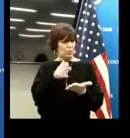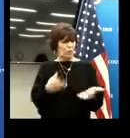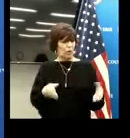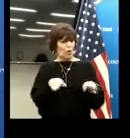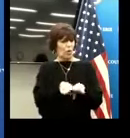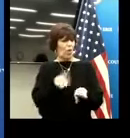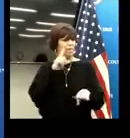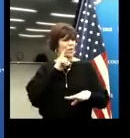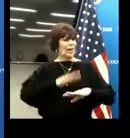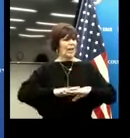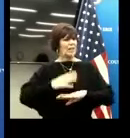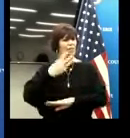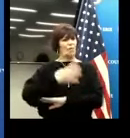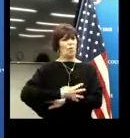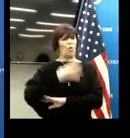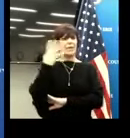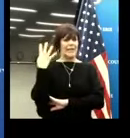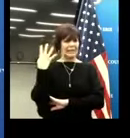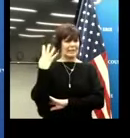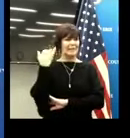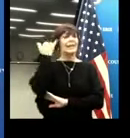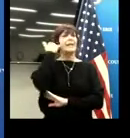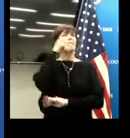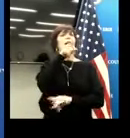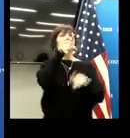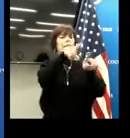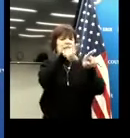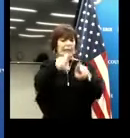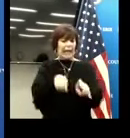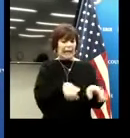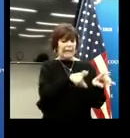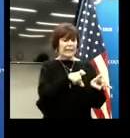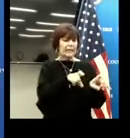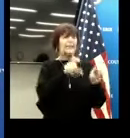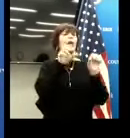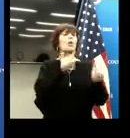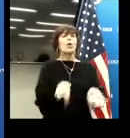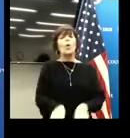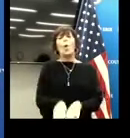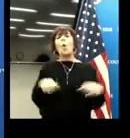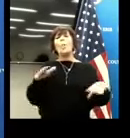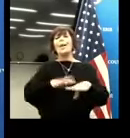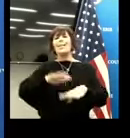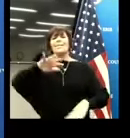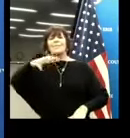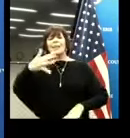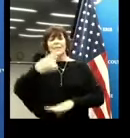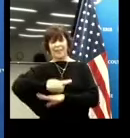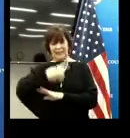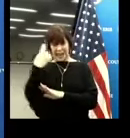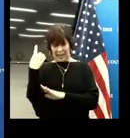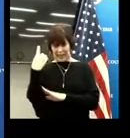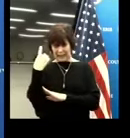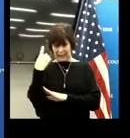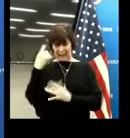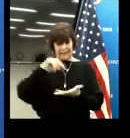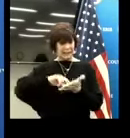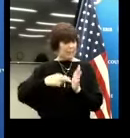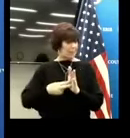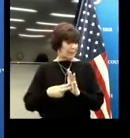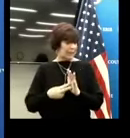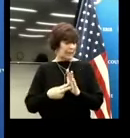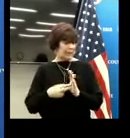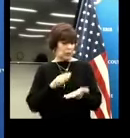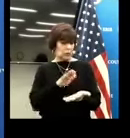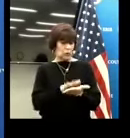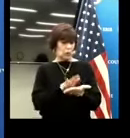at least 4 days, and if they conduct mass testing, the earliest they could reopen is on the 5th day. Does that mean that schools would, no matter what, have to